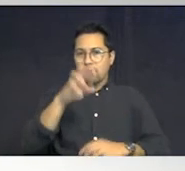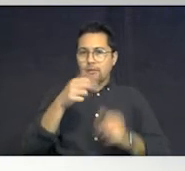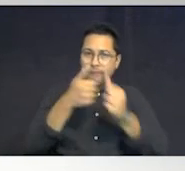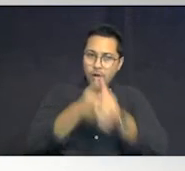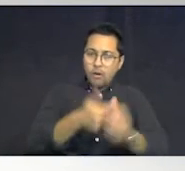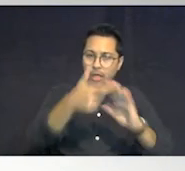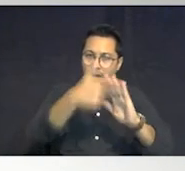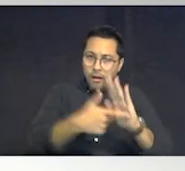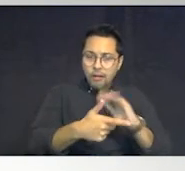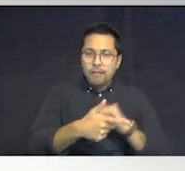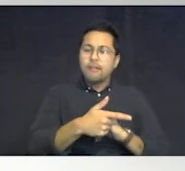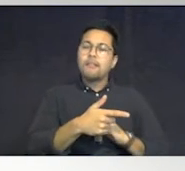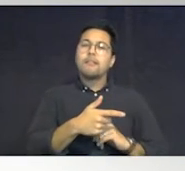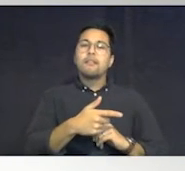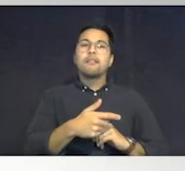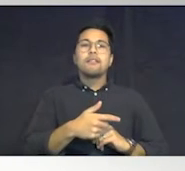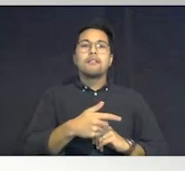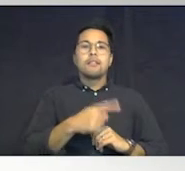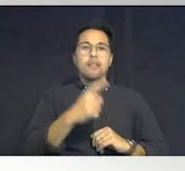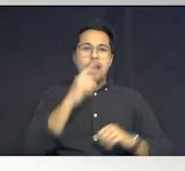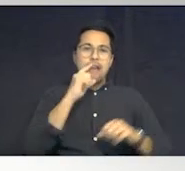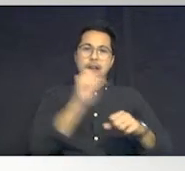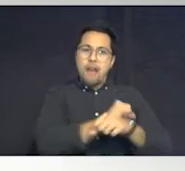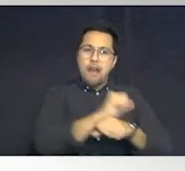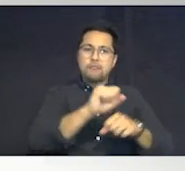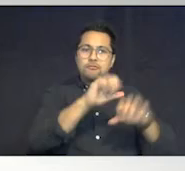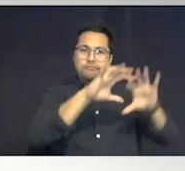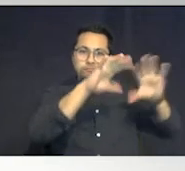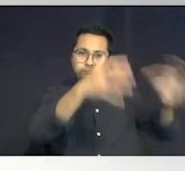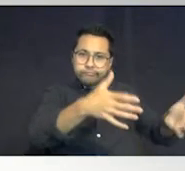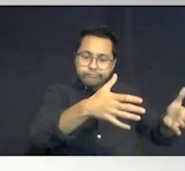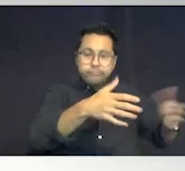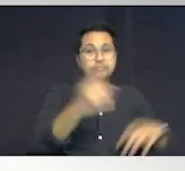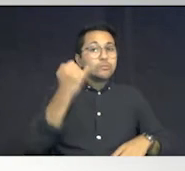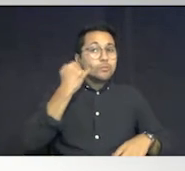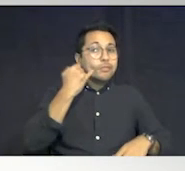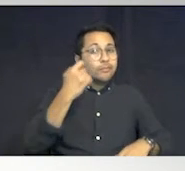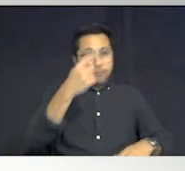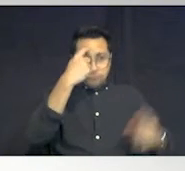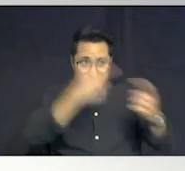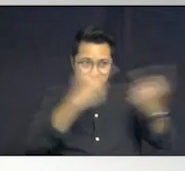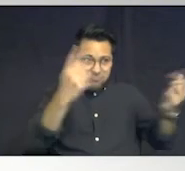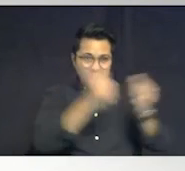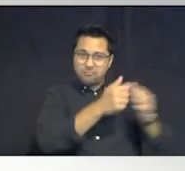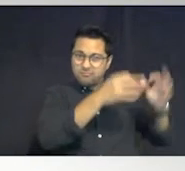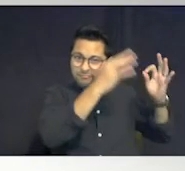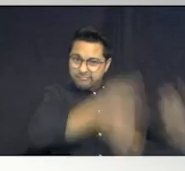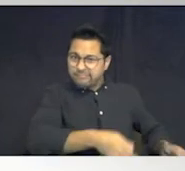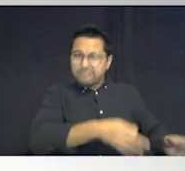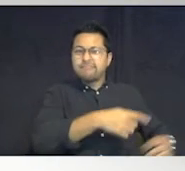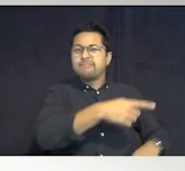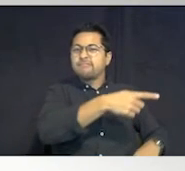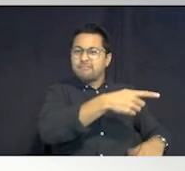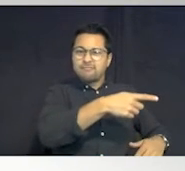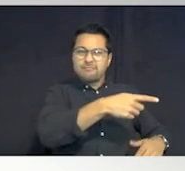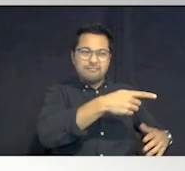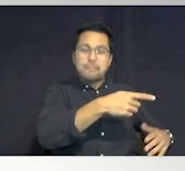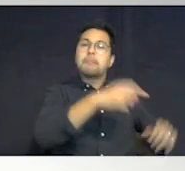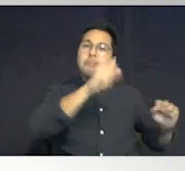the actual entities that hold the hearings. And so if you have a disagreement with that decision, you can appeal that